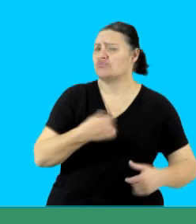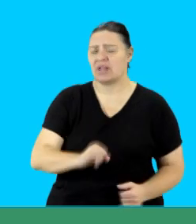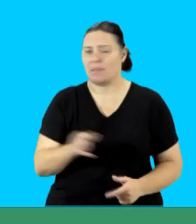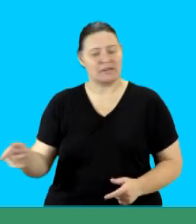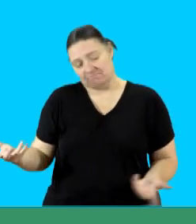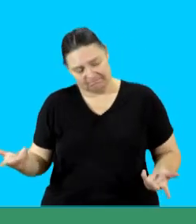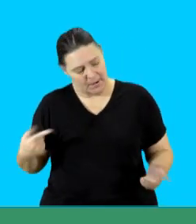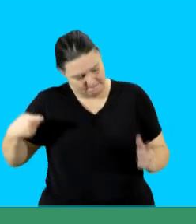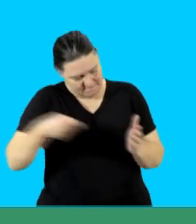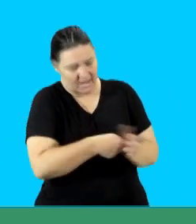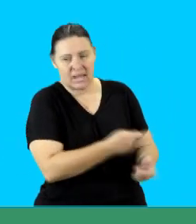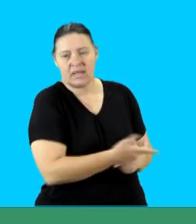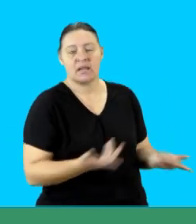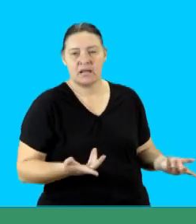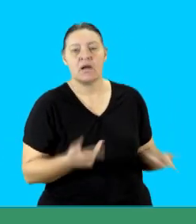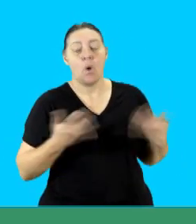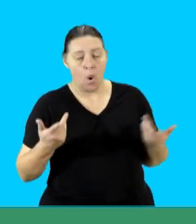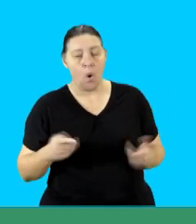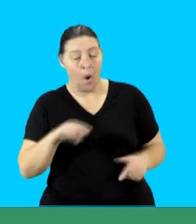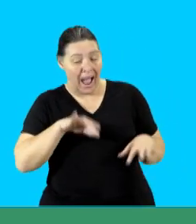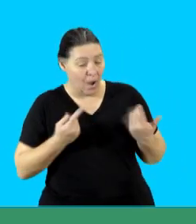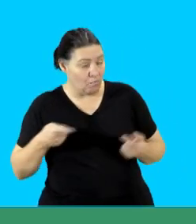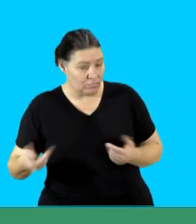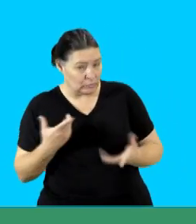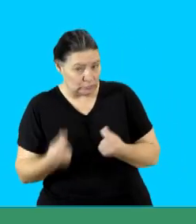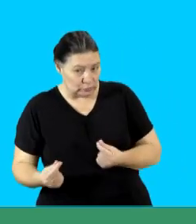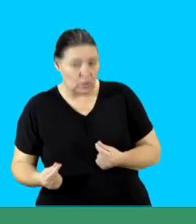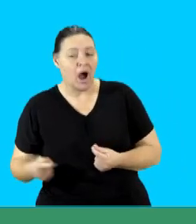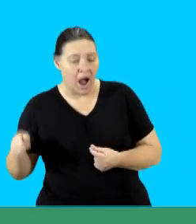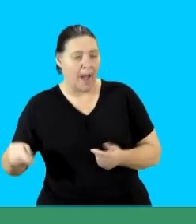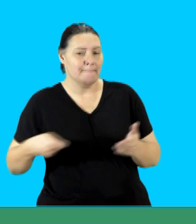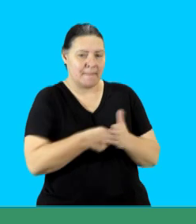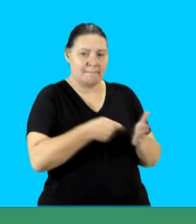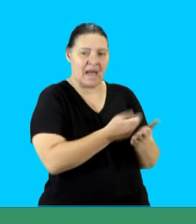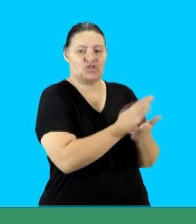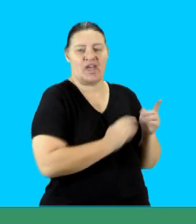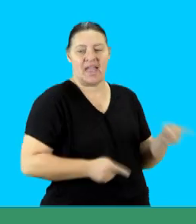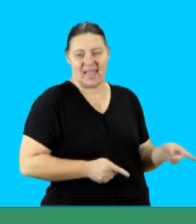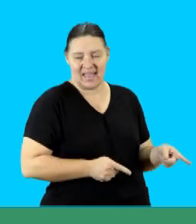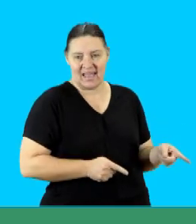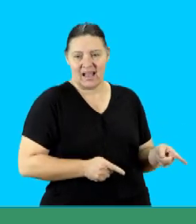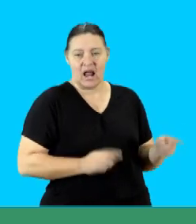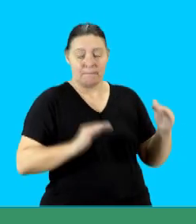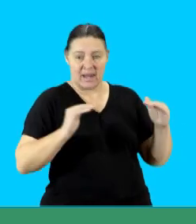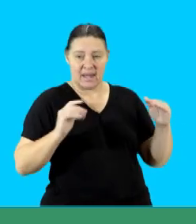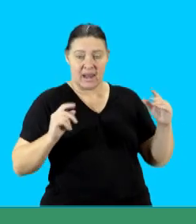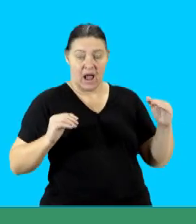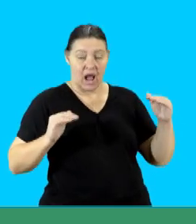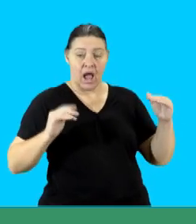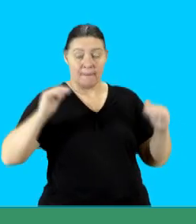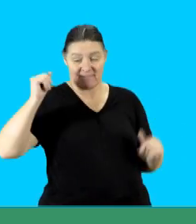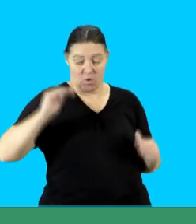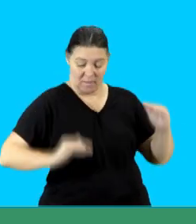business's will. It can also happen when one business buys out their shares of another one until the first